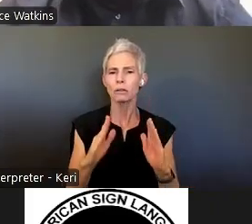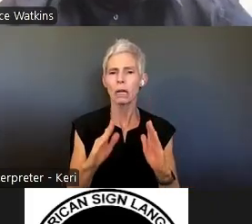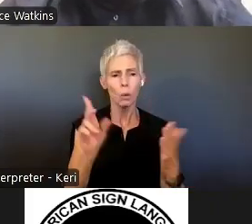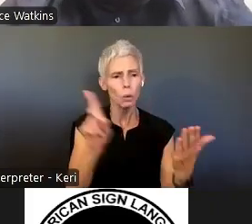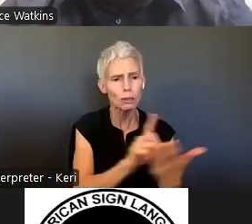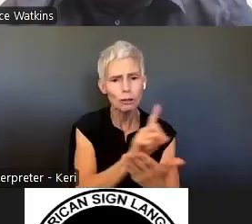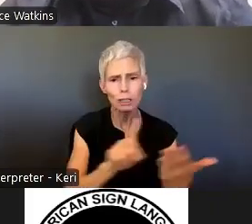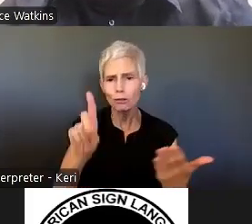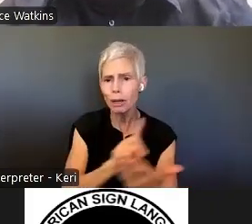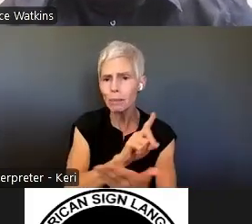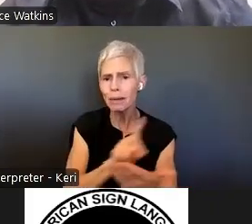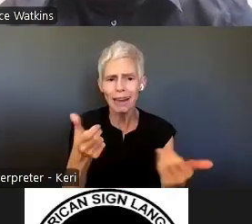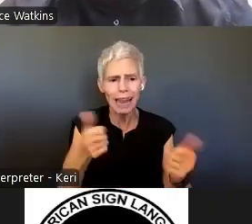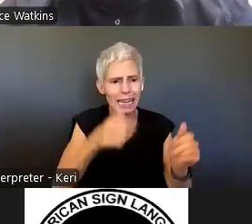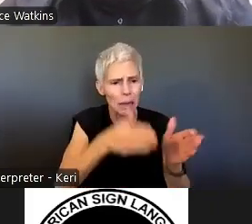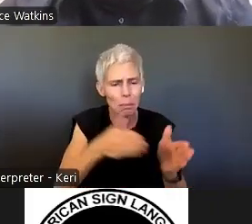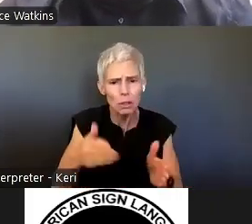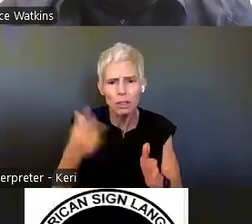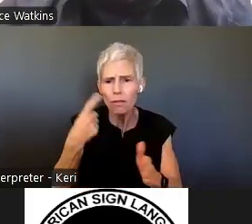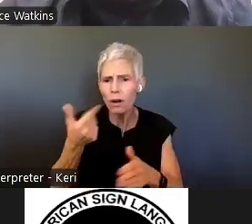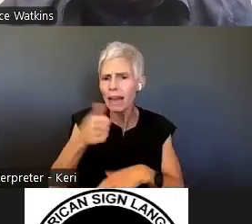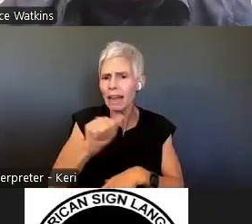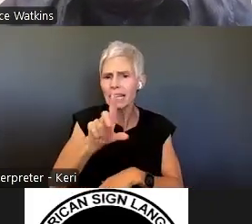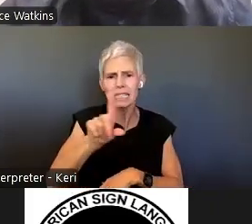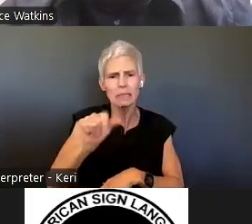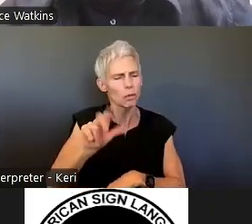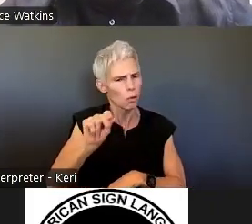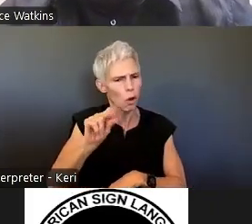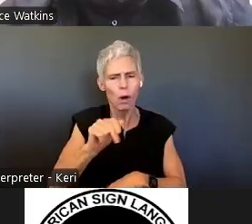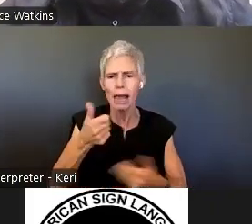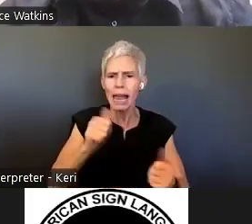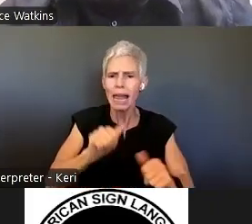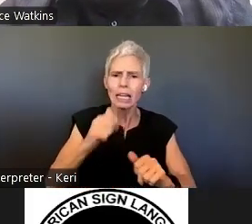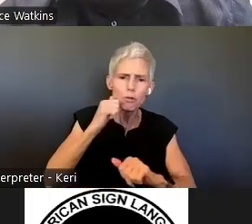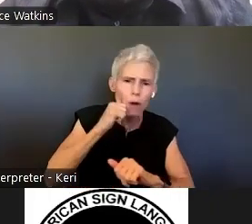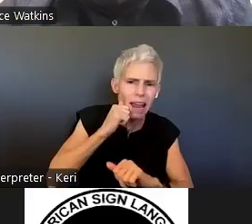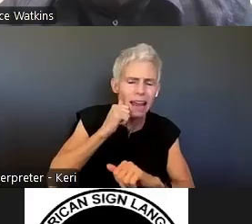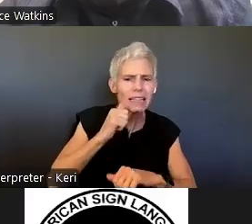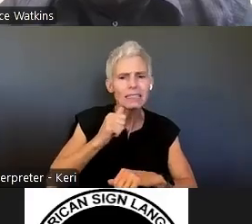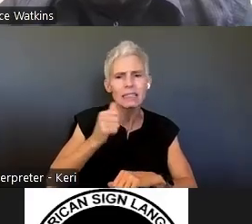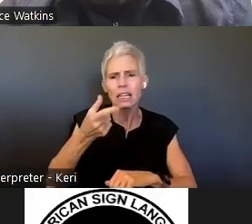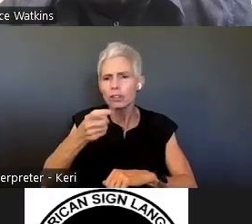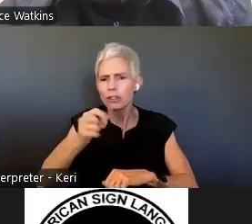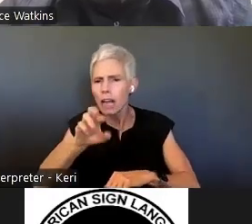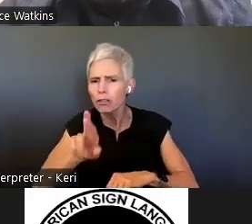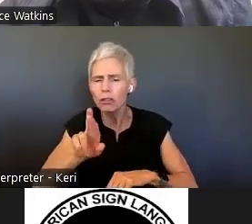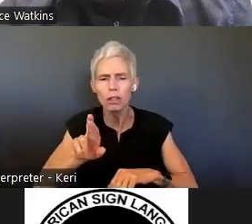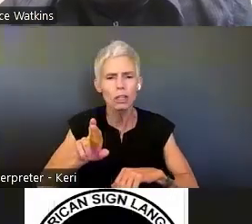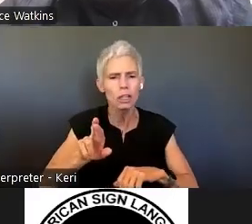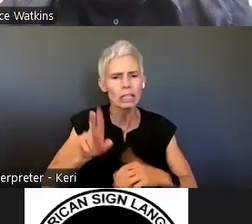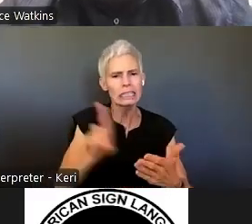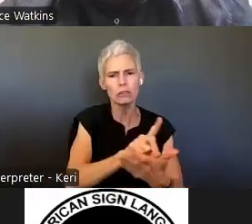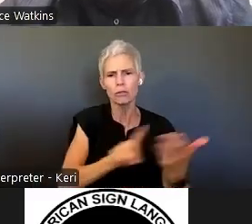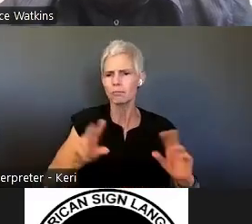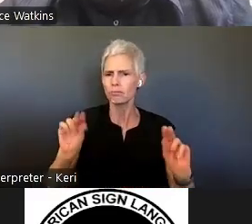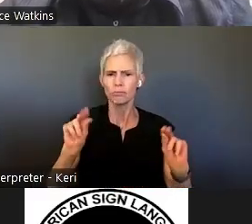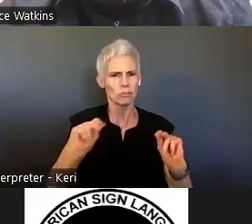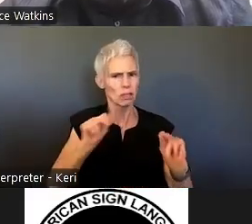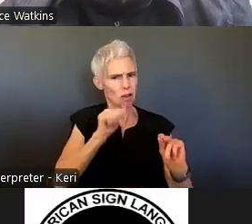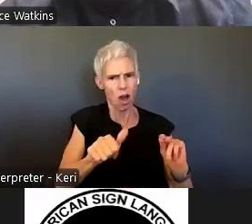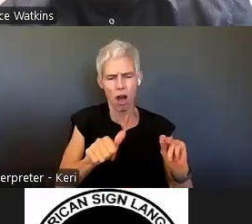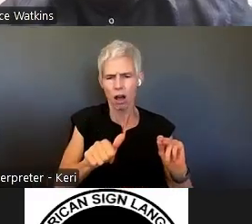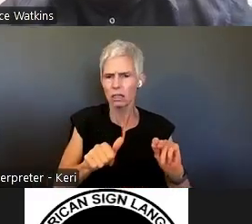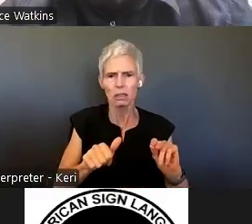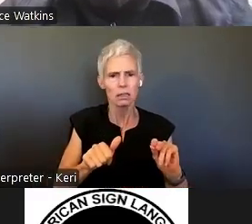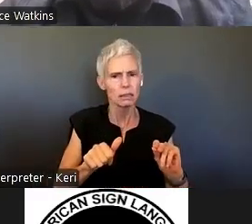any person for any disability, any race, gender. We're not going to discriminate